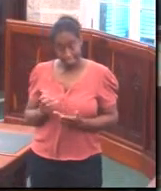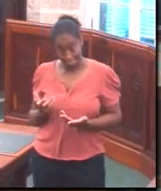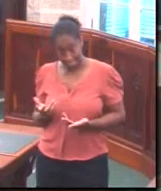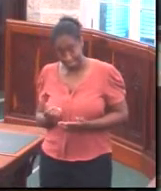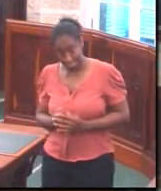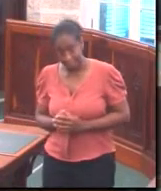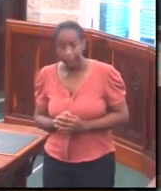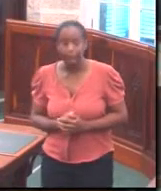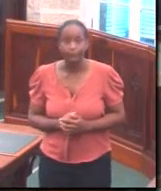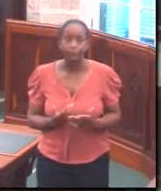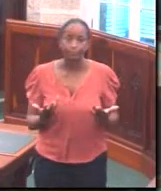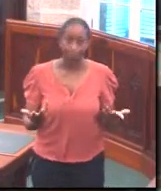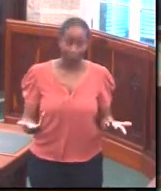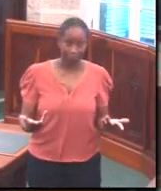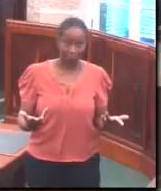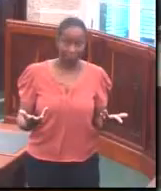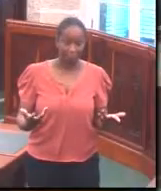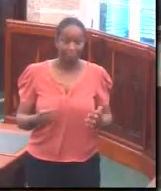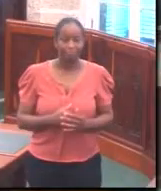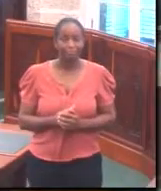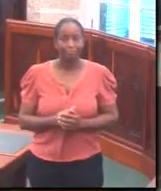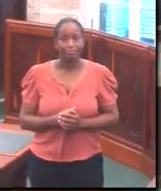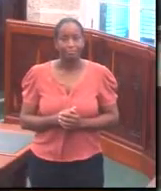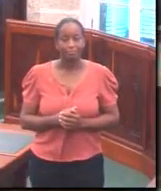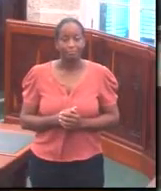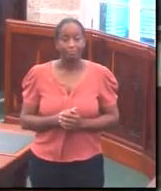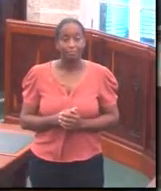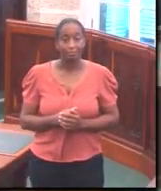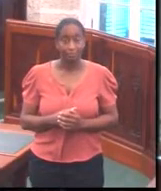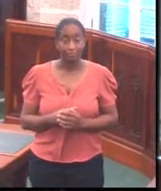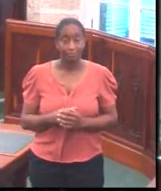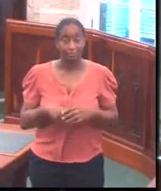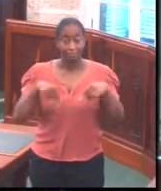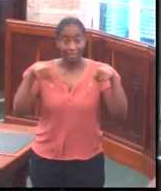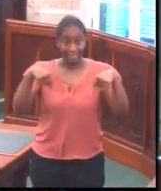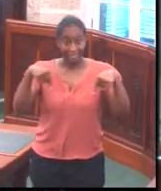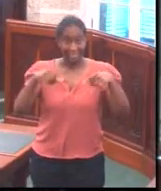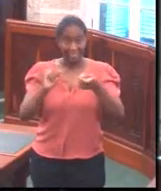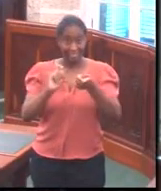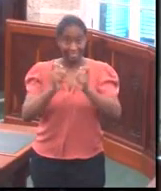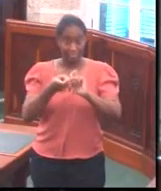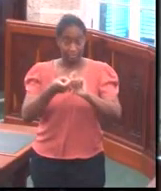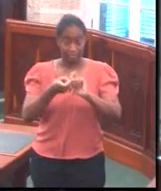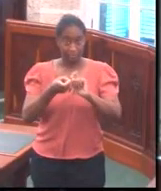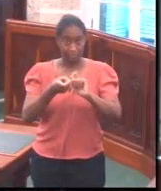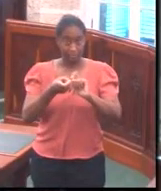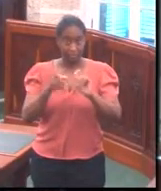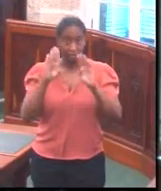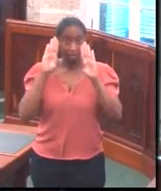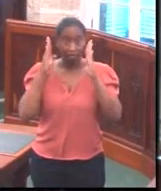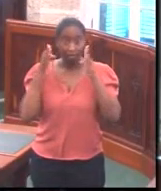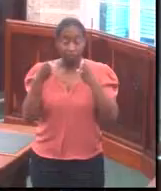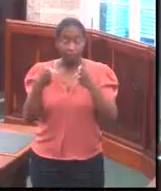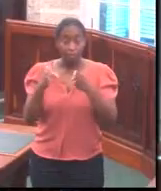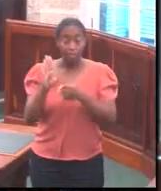This amendment speaks to B. It says nothing.